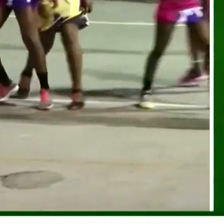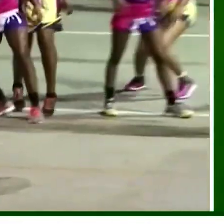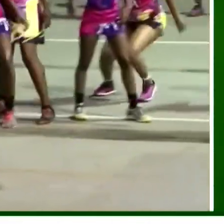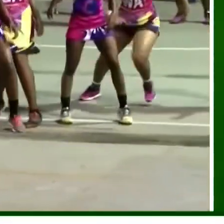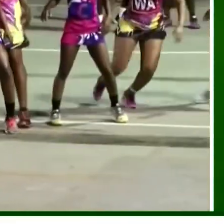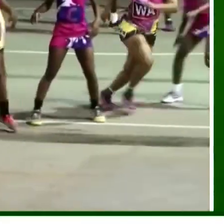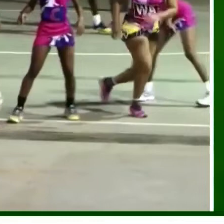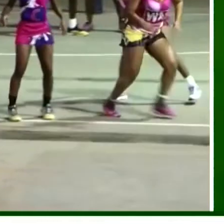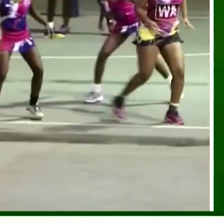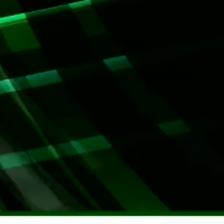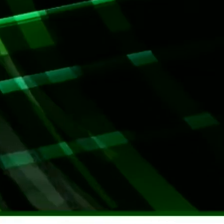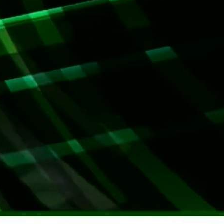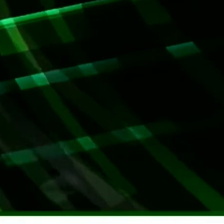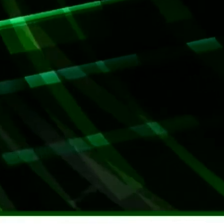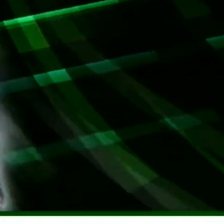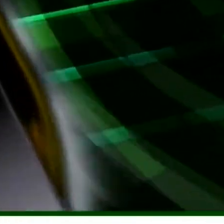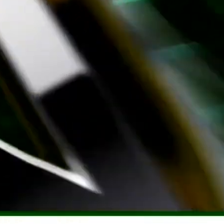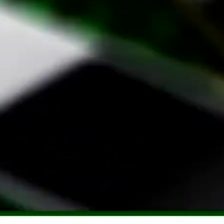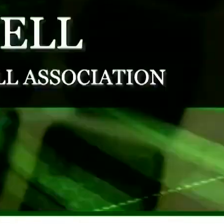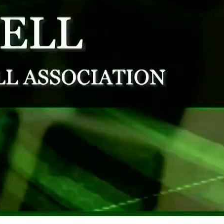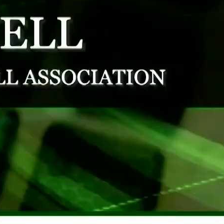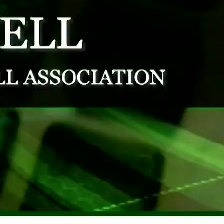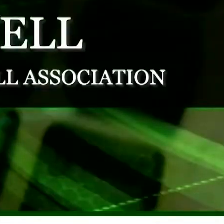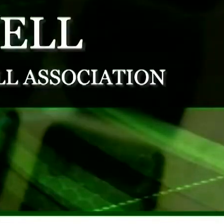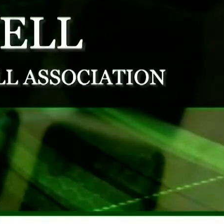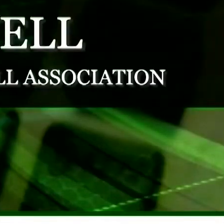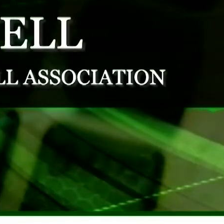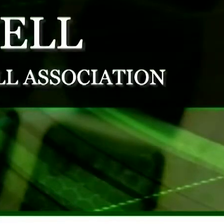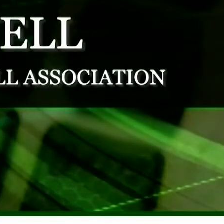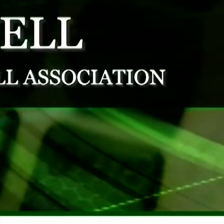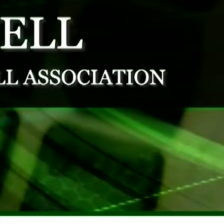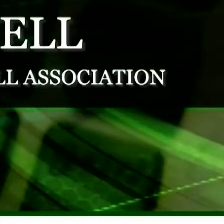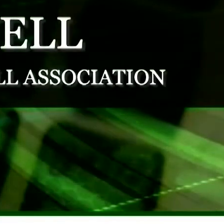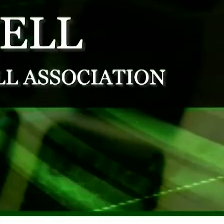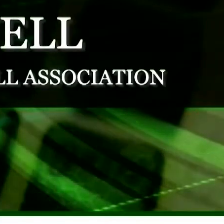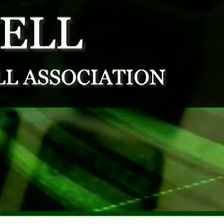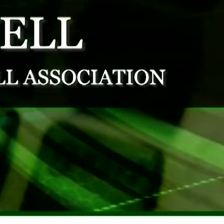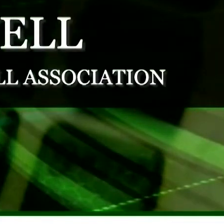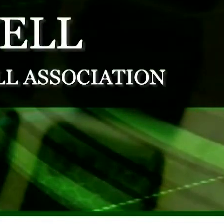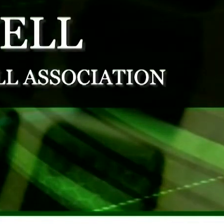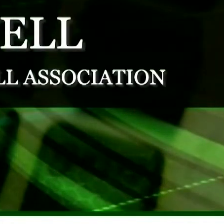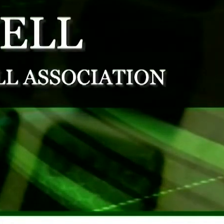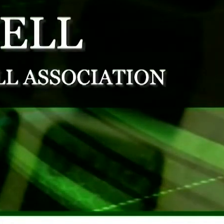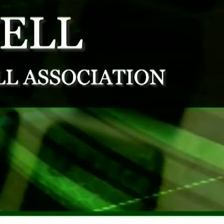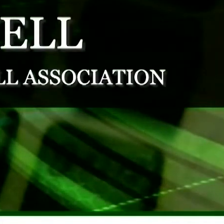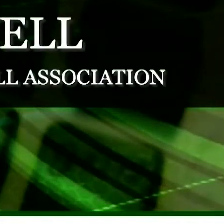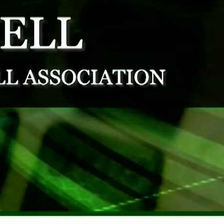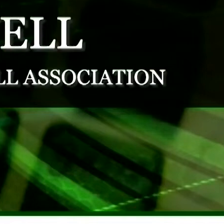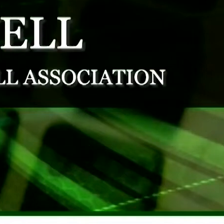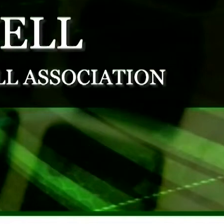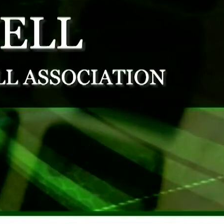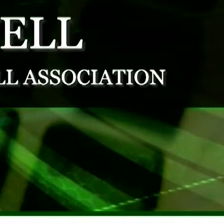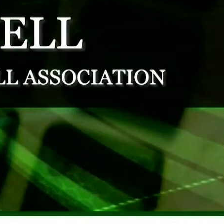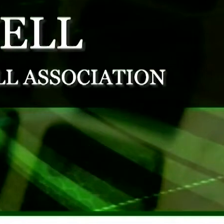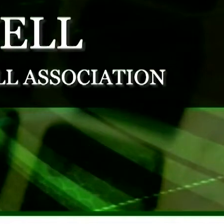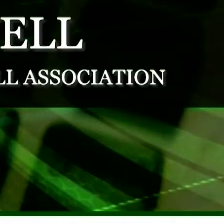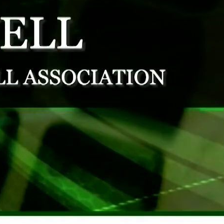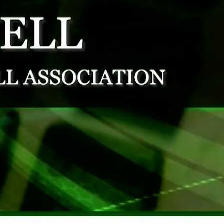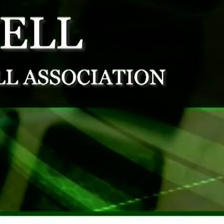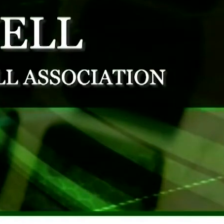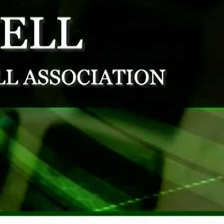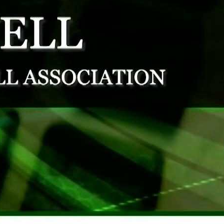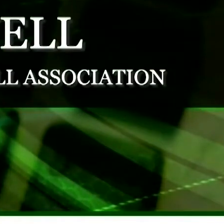Mondays and Wednesdays. We normally will play from March to July, and so we're going to have a very